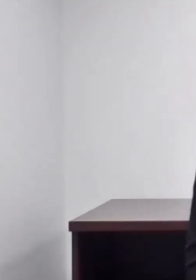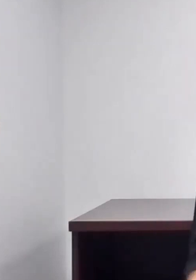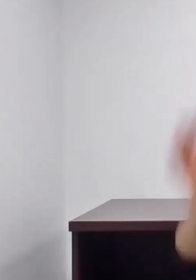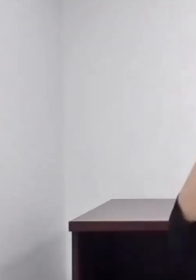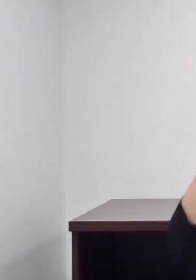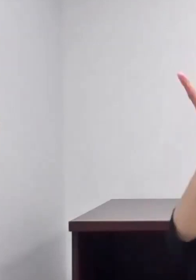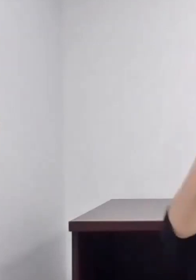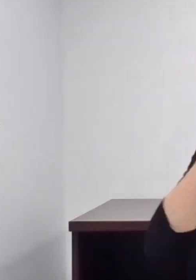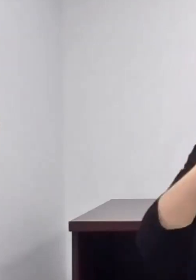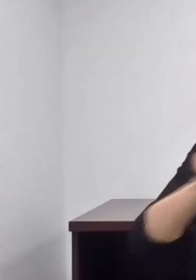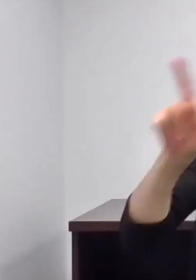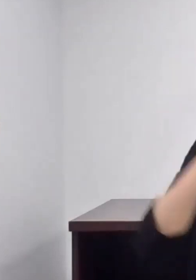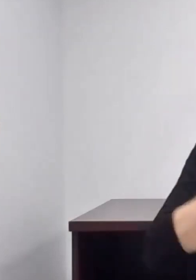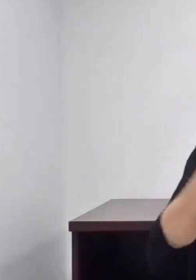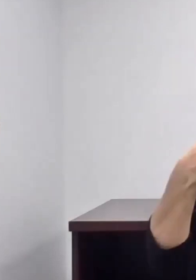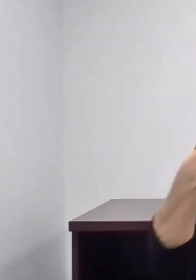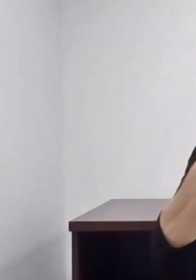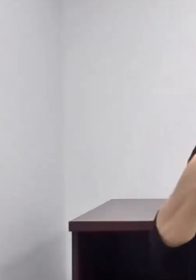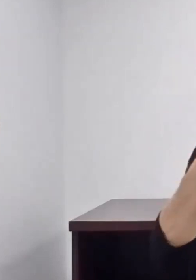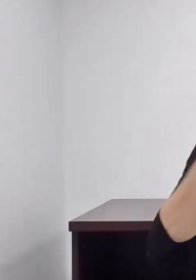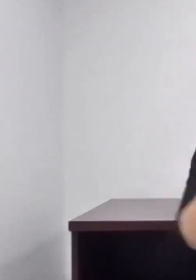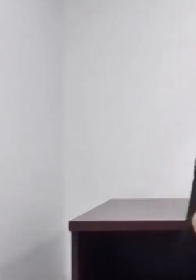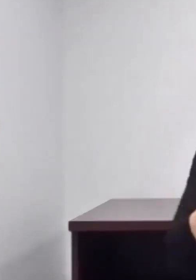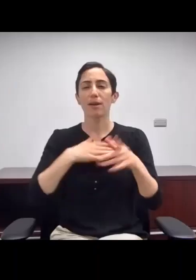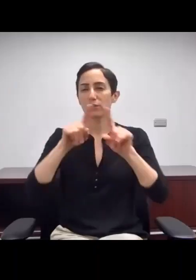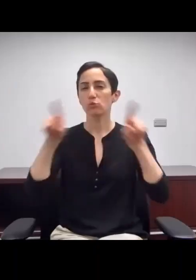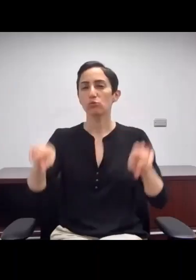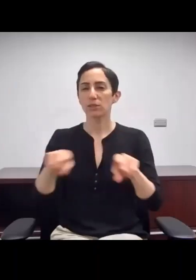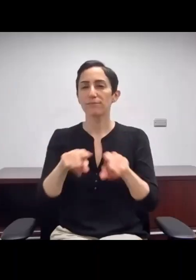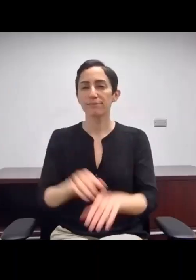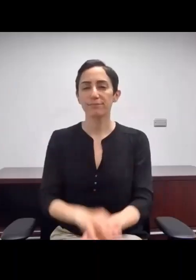Perfect. Let me pull up my slides here. I'll share my screen.